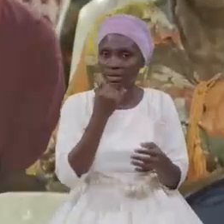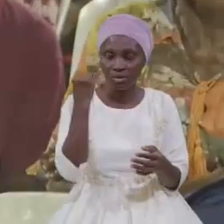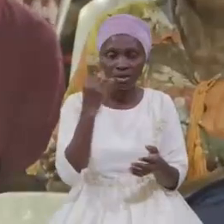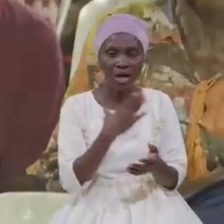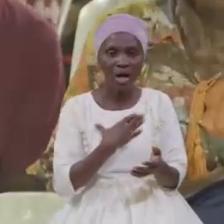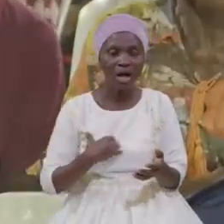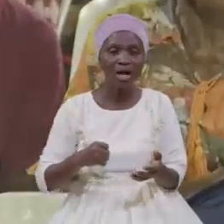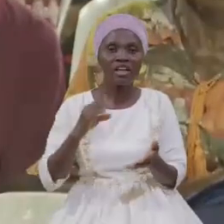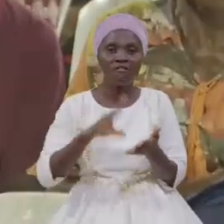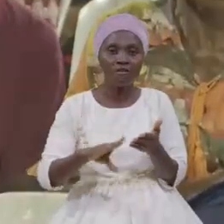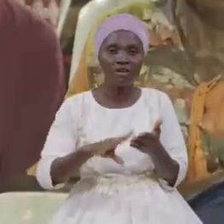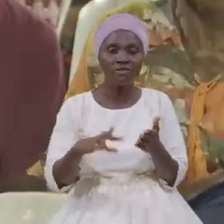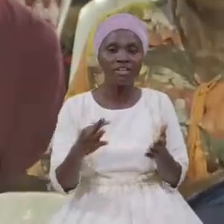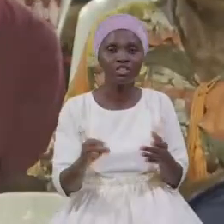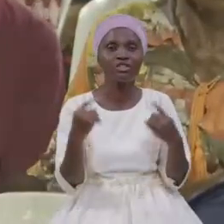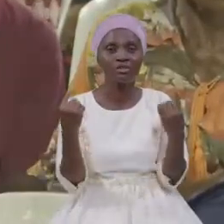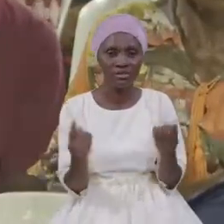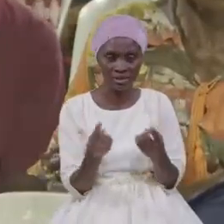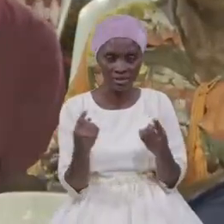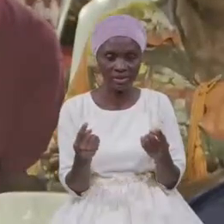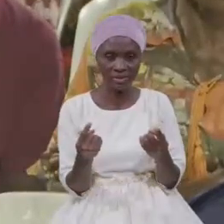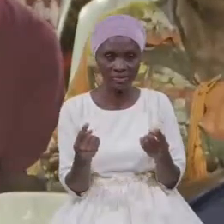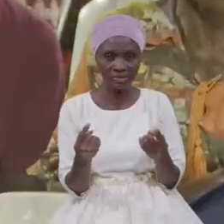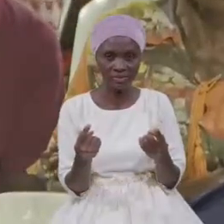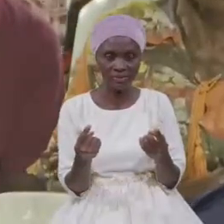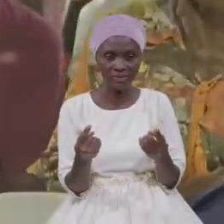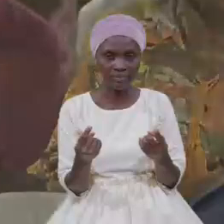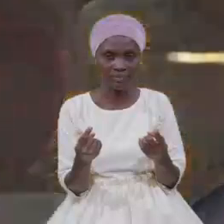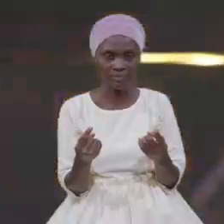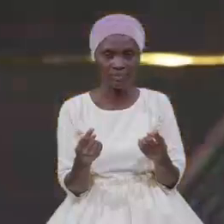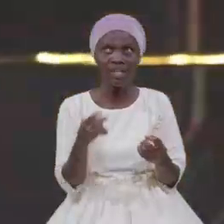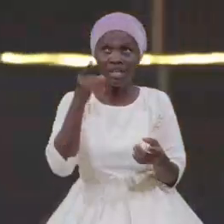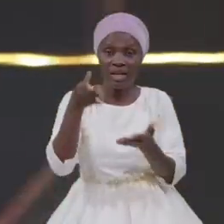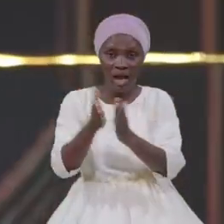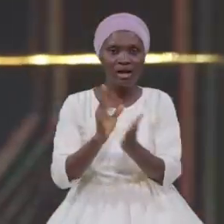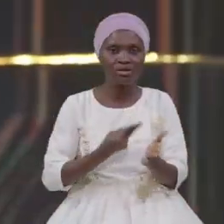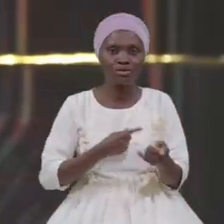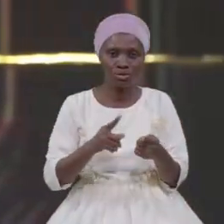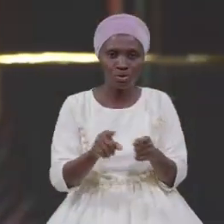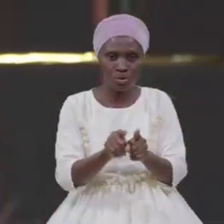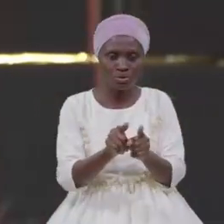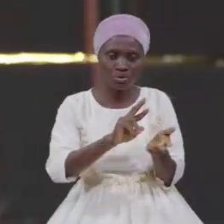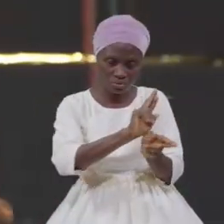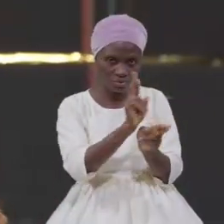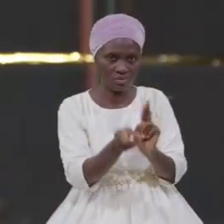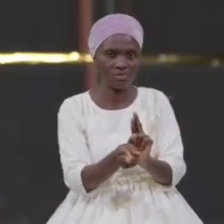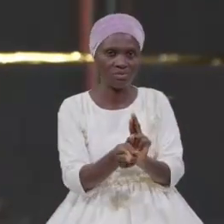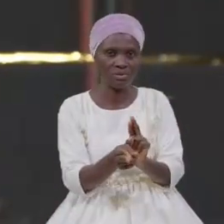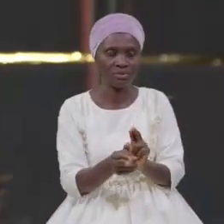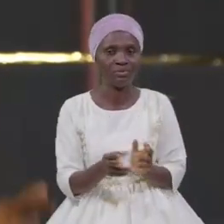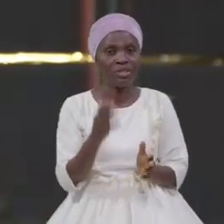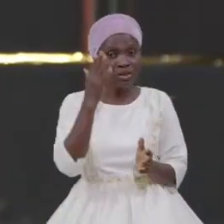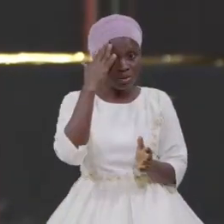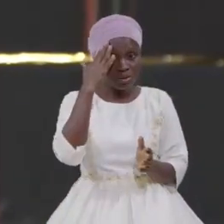of sin. Even, he helps us to even repent. You know, when you are coming, am I a sinner?